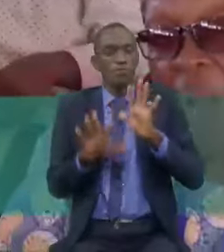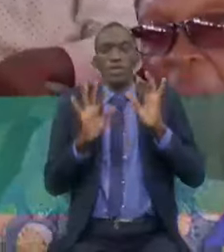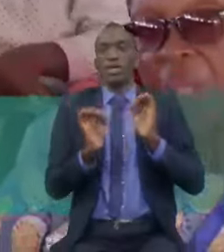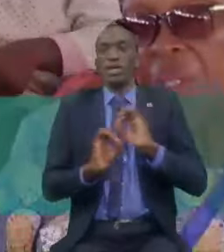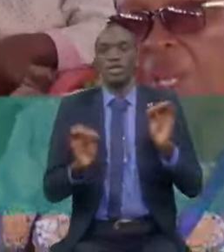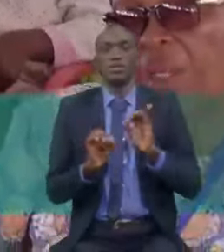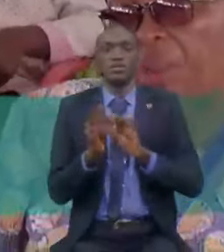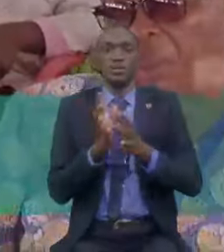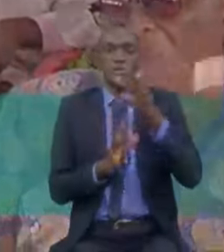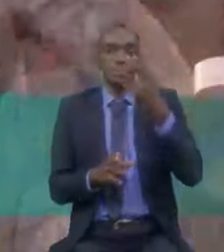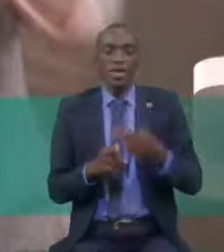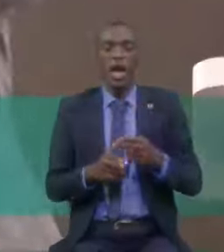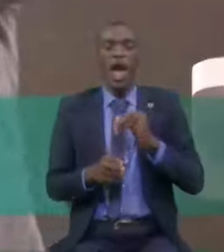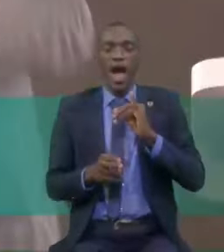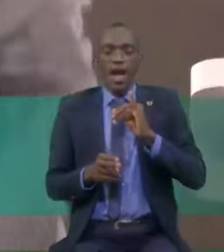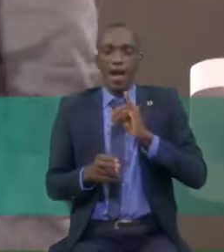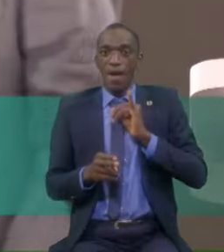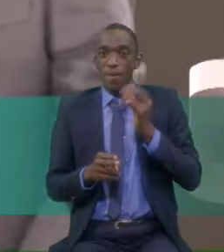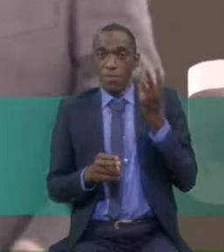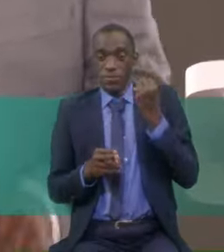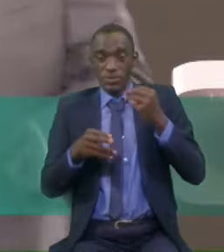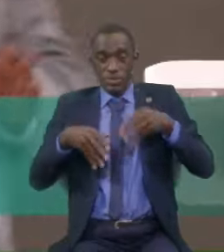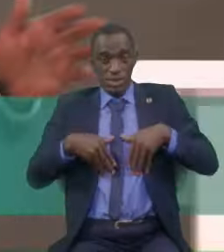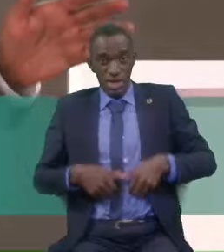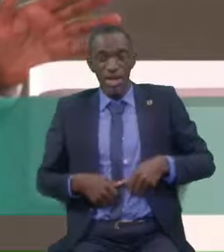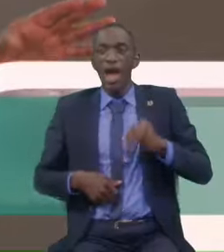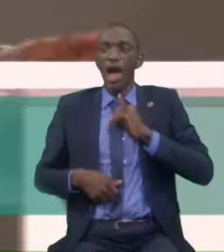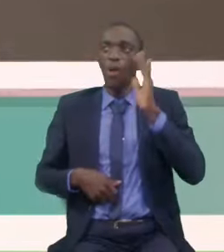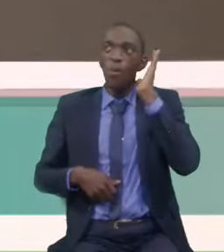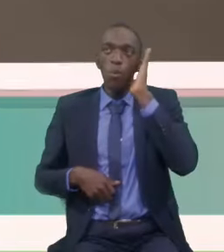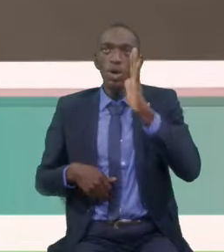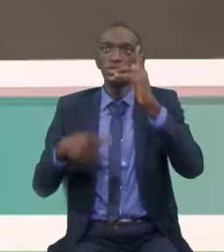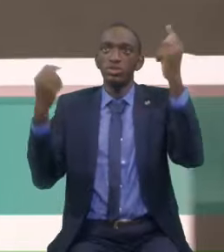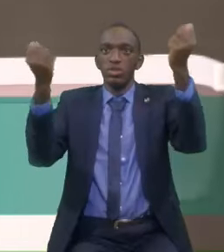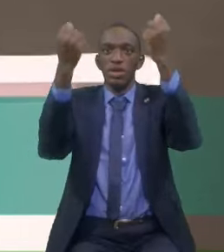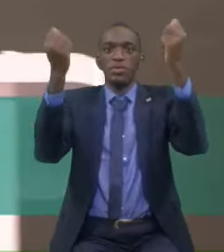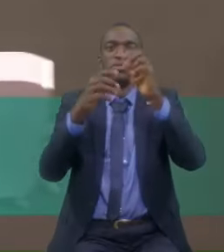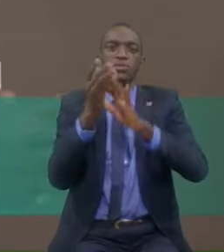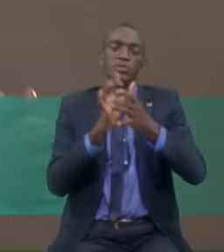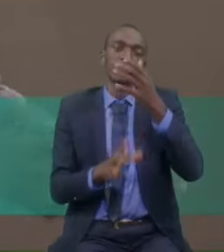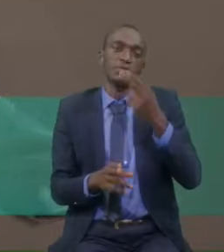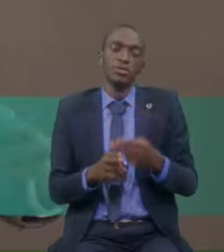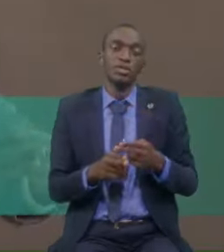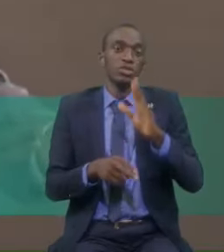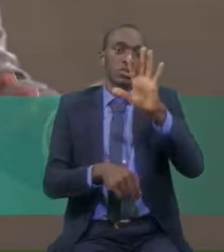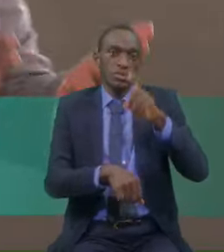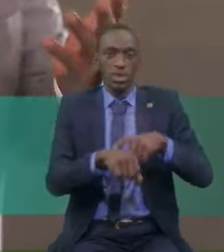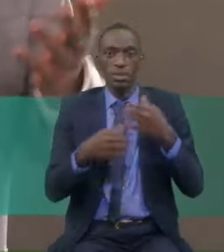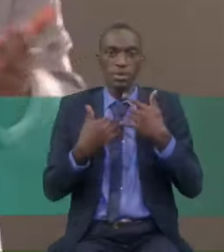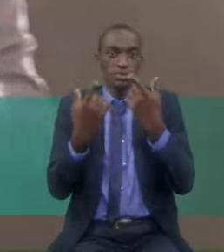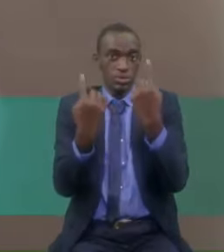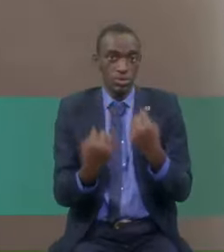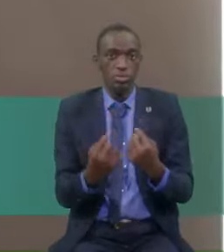will triumph. Your time has come. That we wait on the Lord and